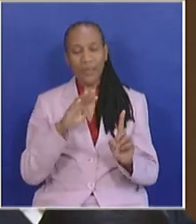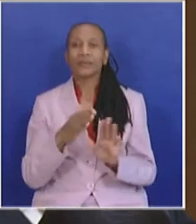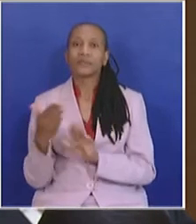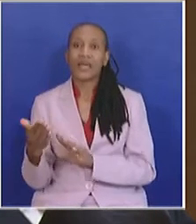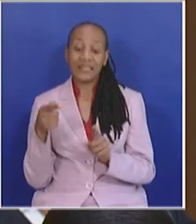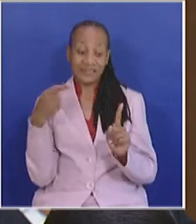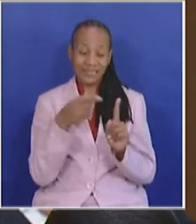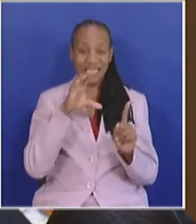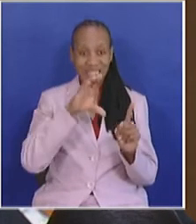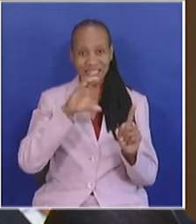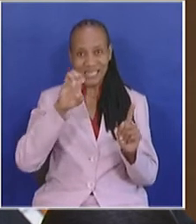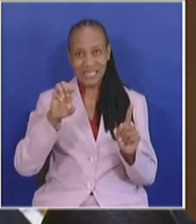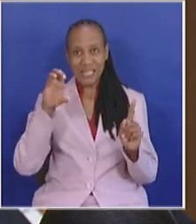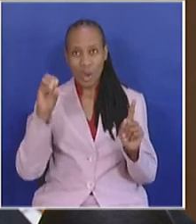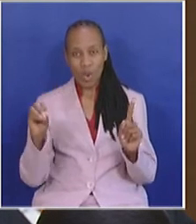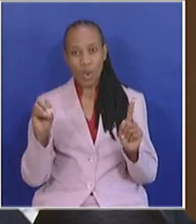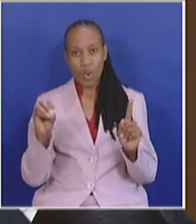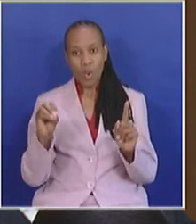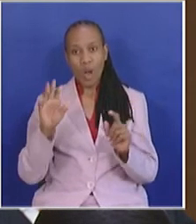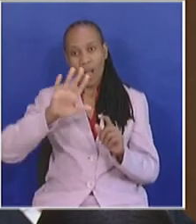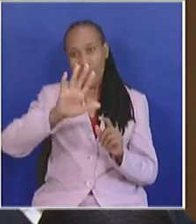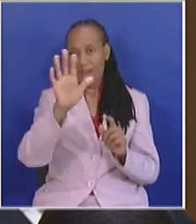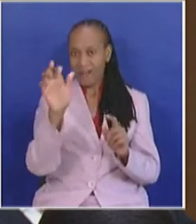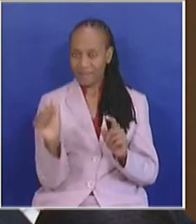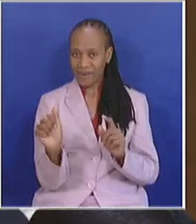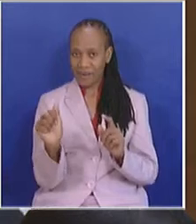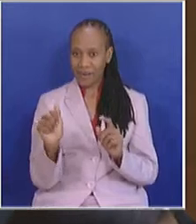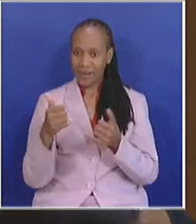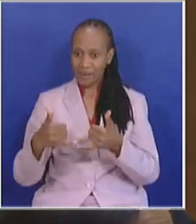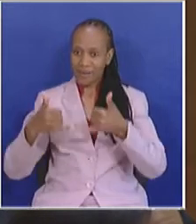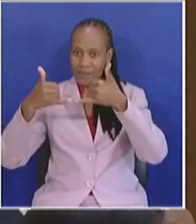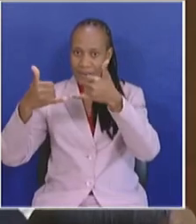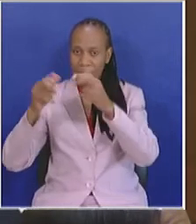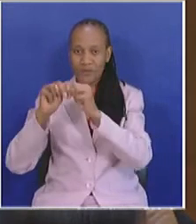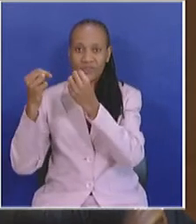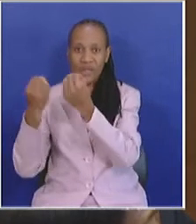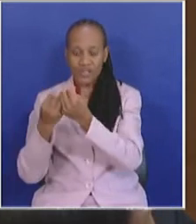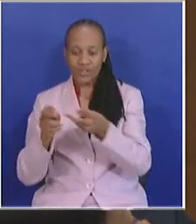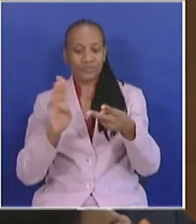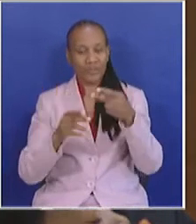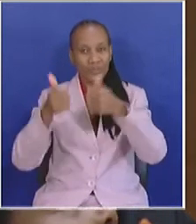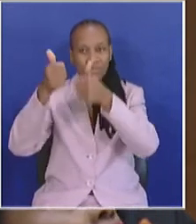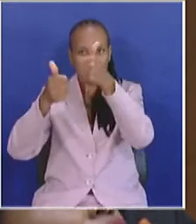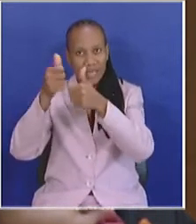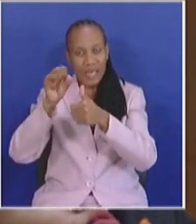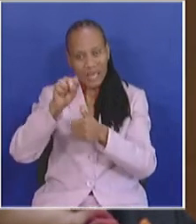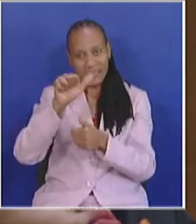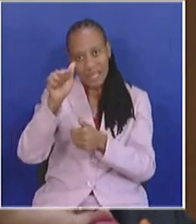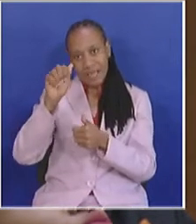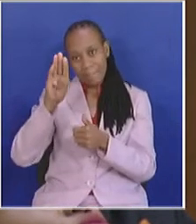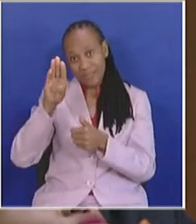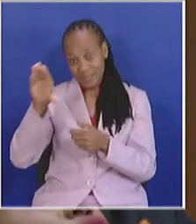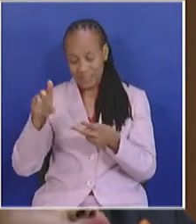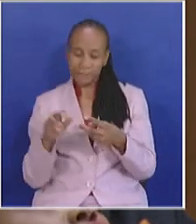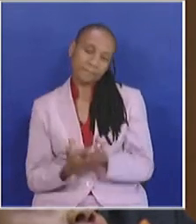Officer of the 2013 Africa Cup of Nations and Executive of the SABC, and